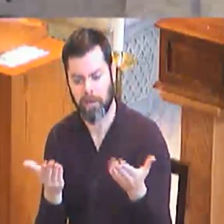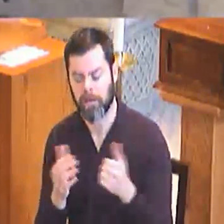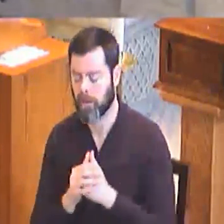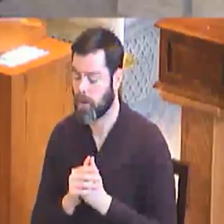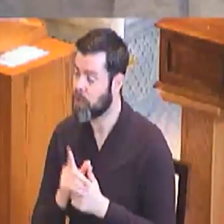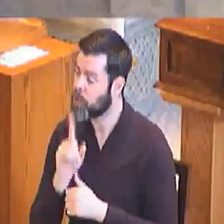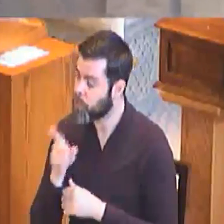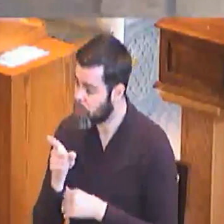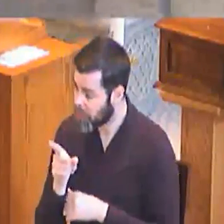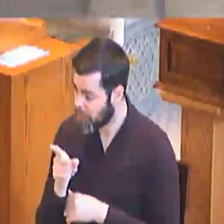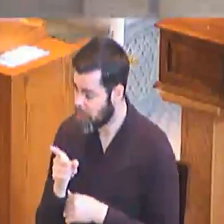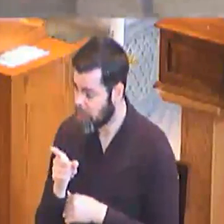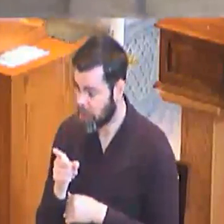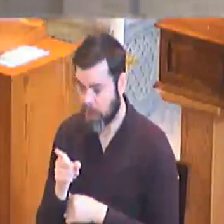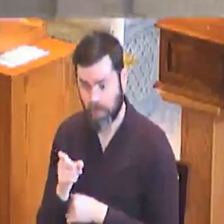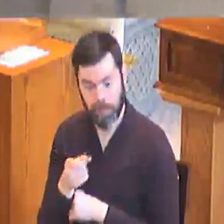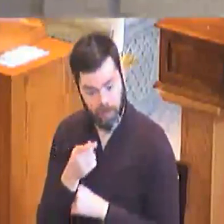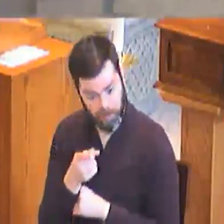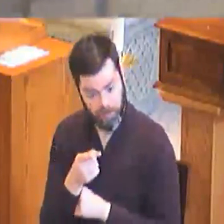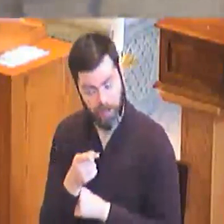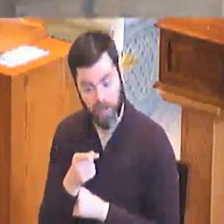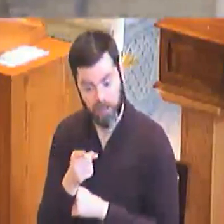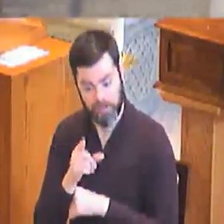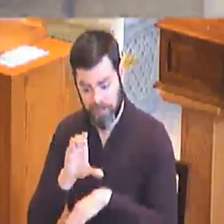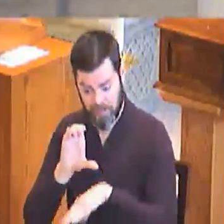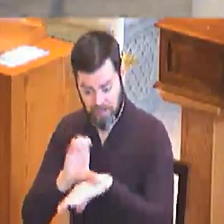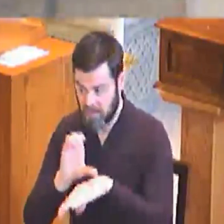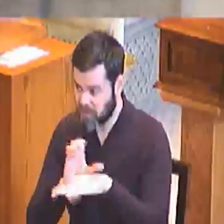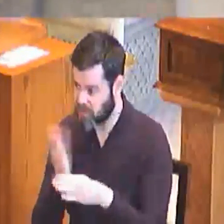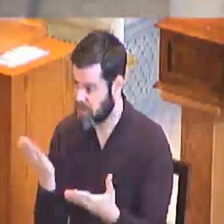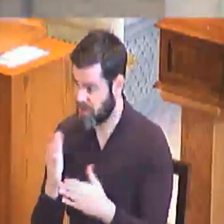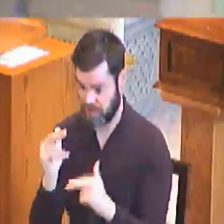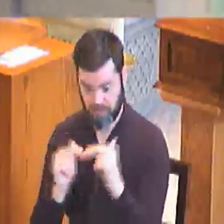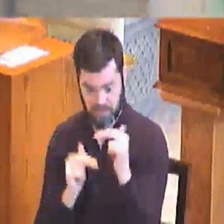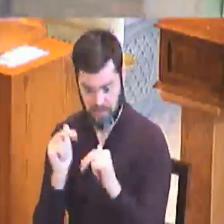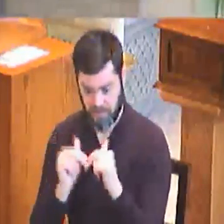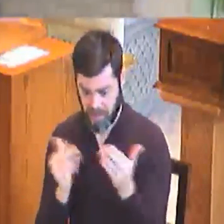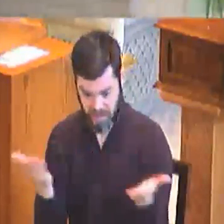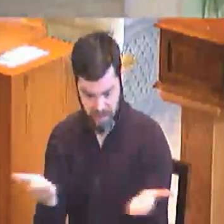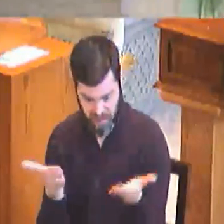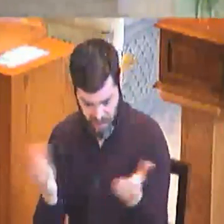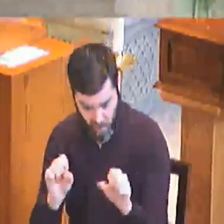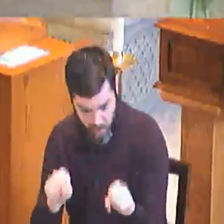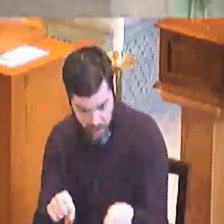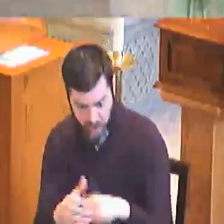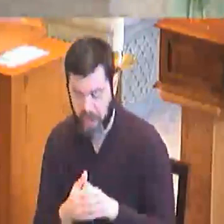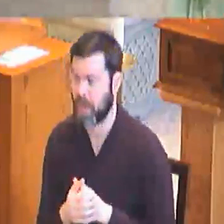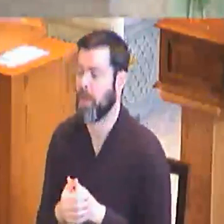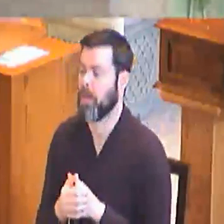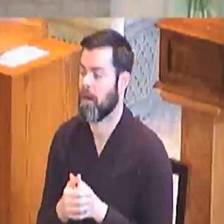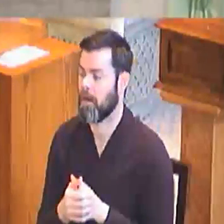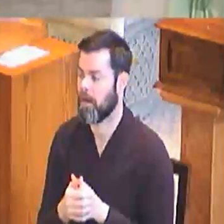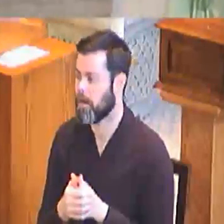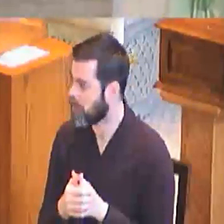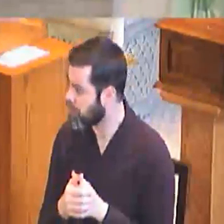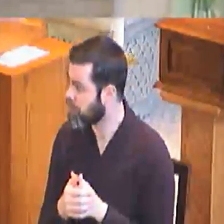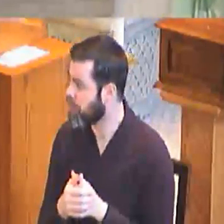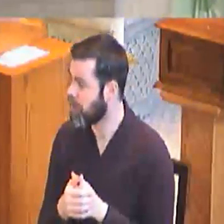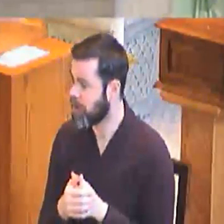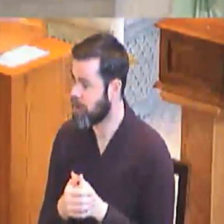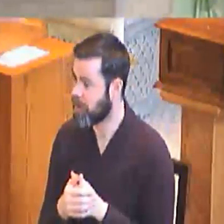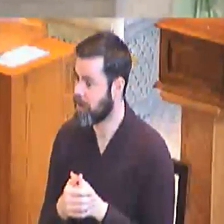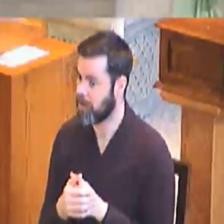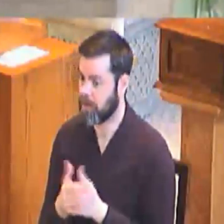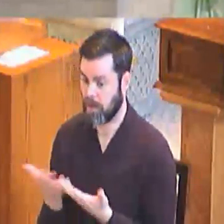fact, we can build you a tabernacle here as well. Wow, how many of us, my dear friends,